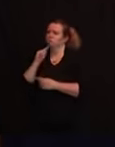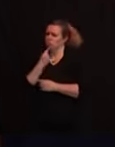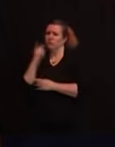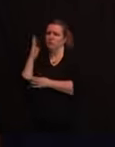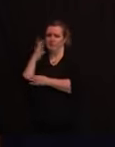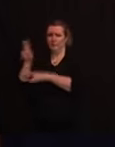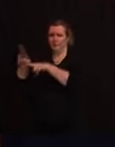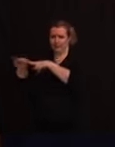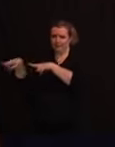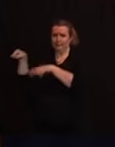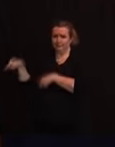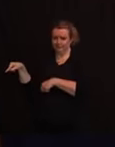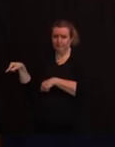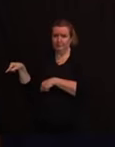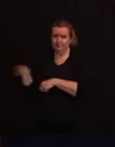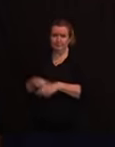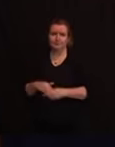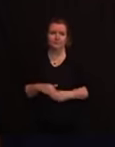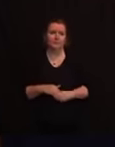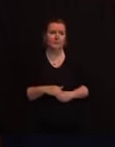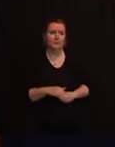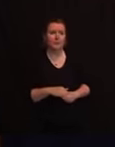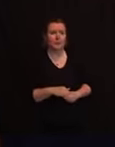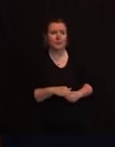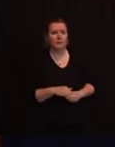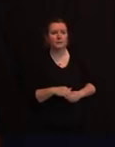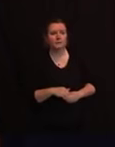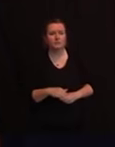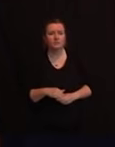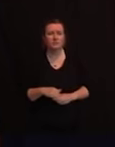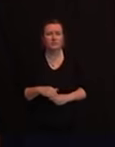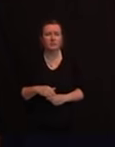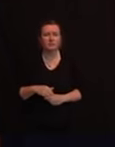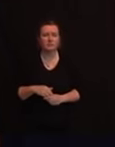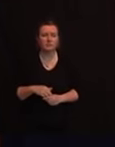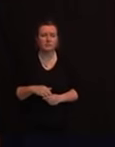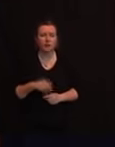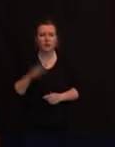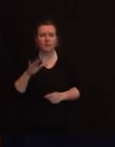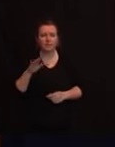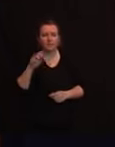Center has identified that peak could occur in 2 to 3 days